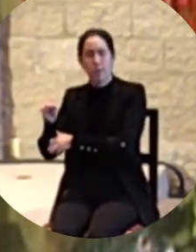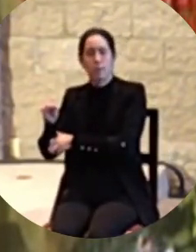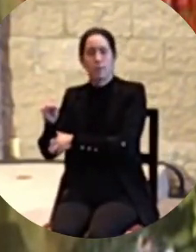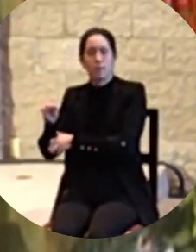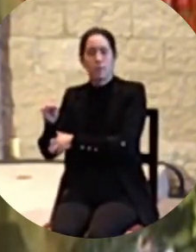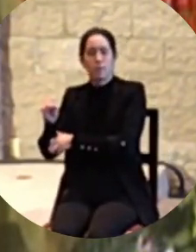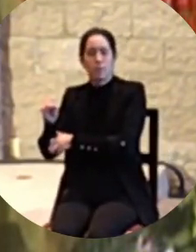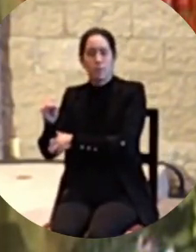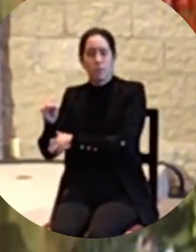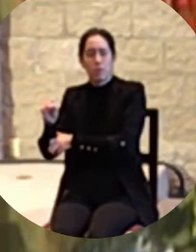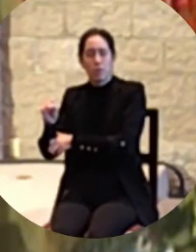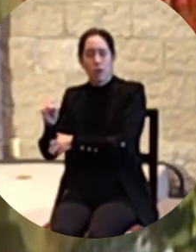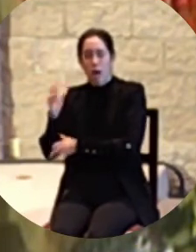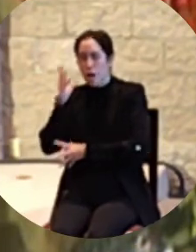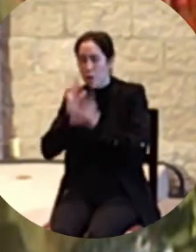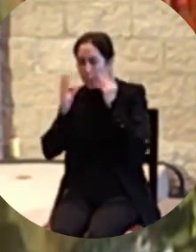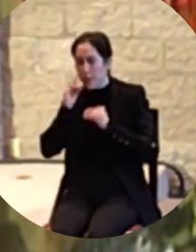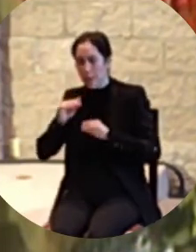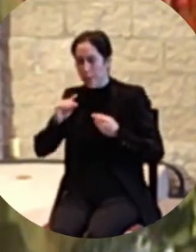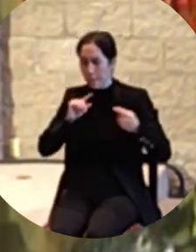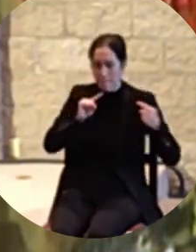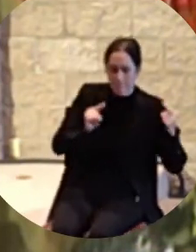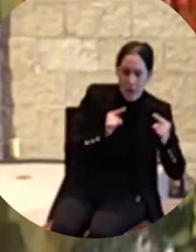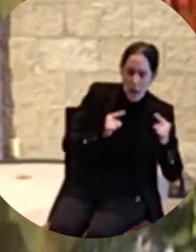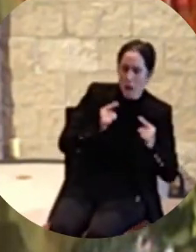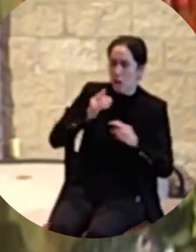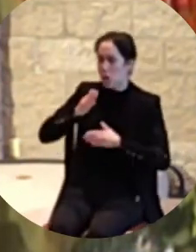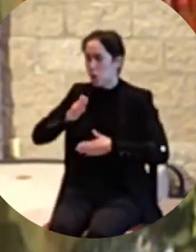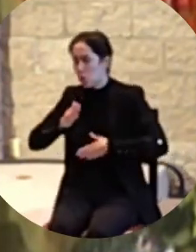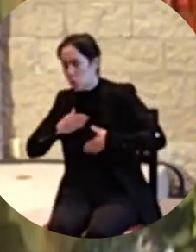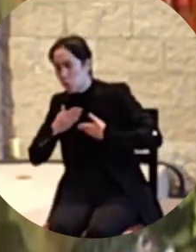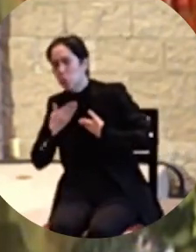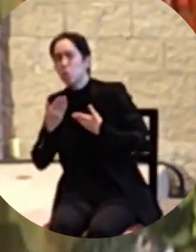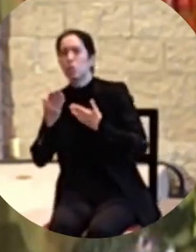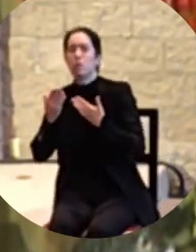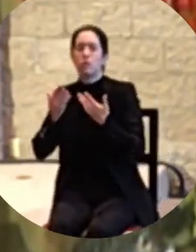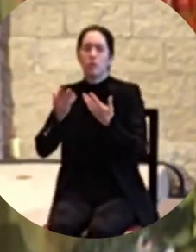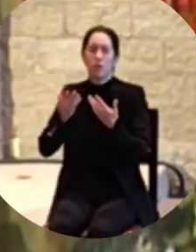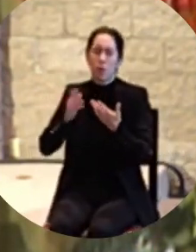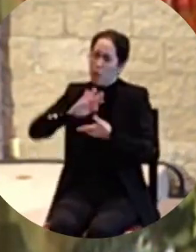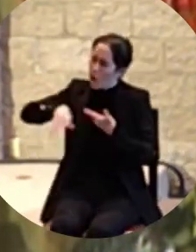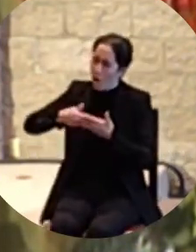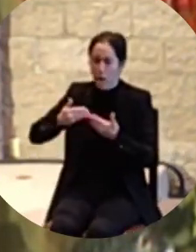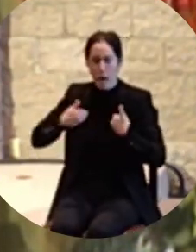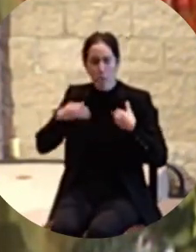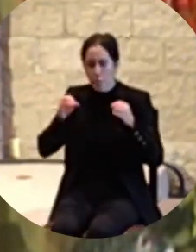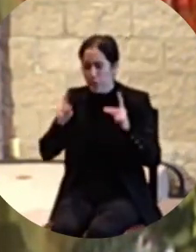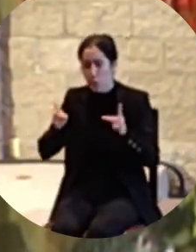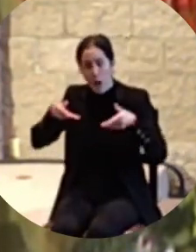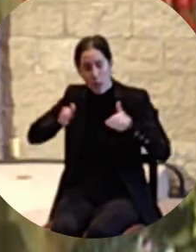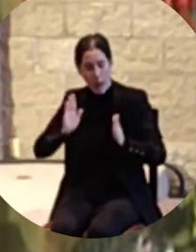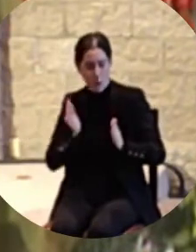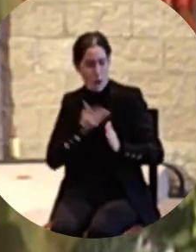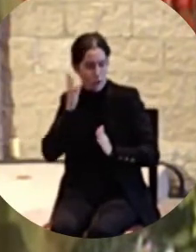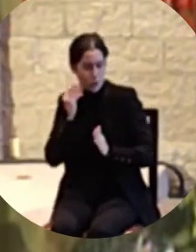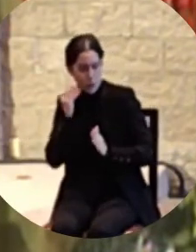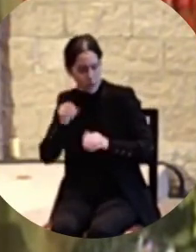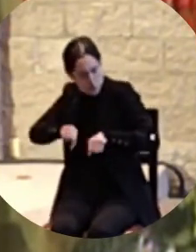in unpredictable doses. We all have the opportunity to let our experiences break us